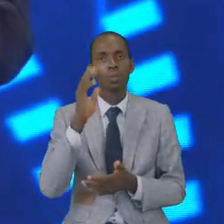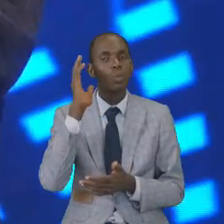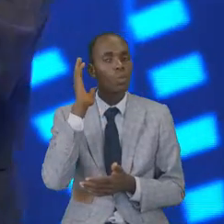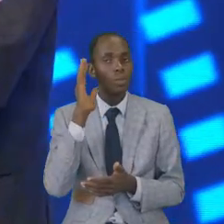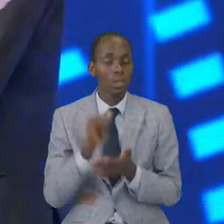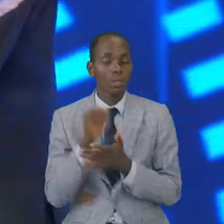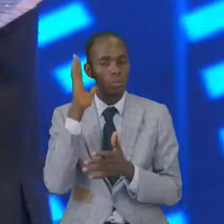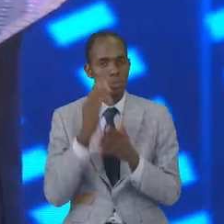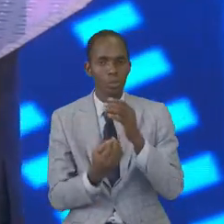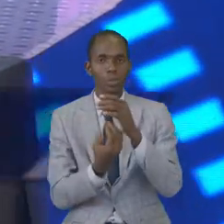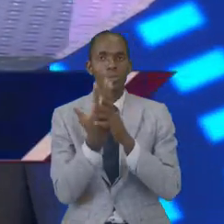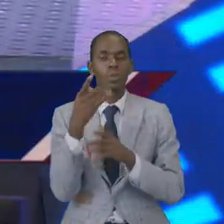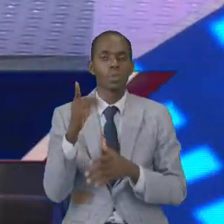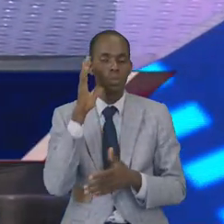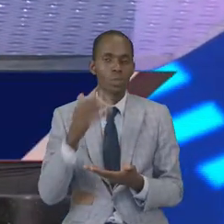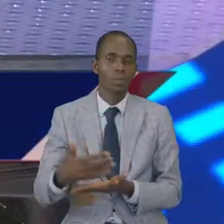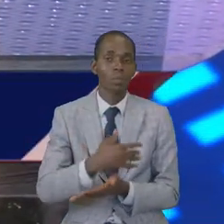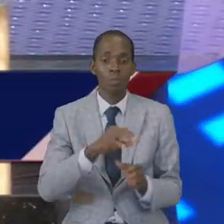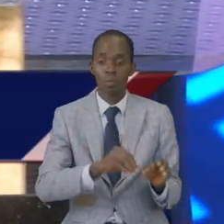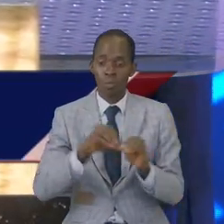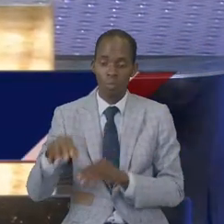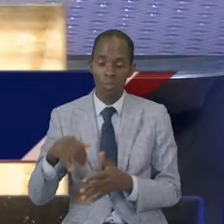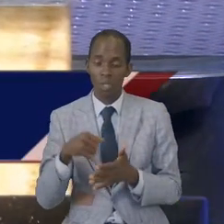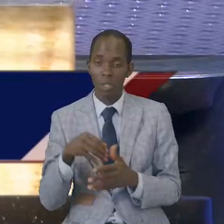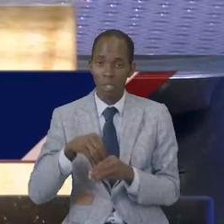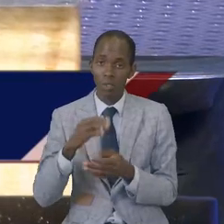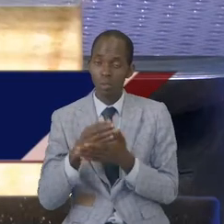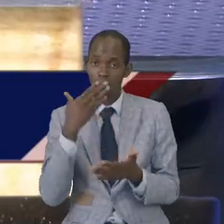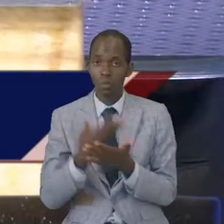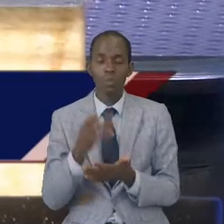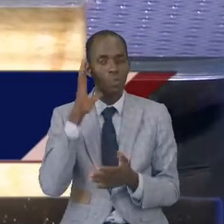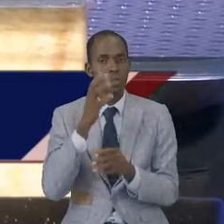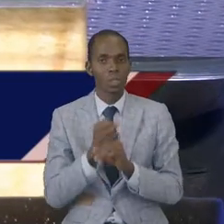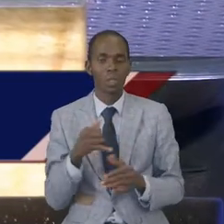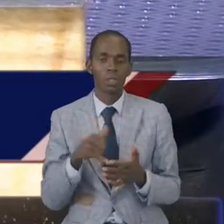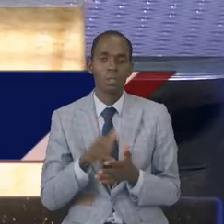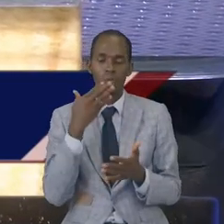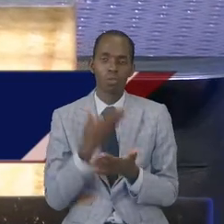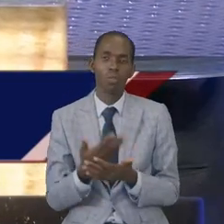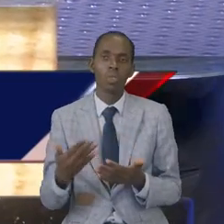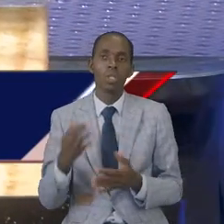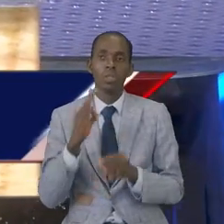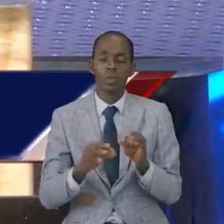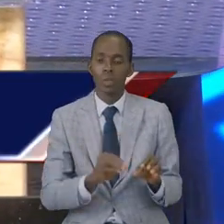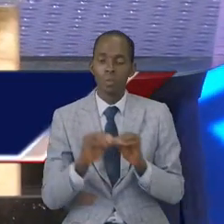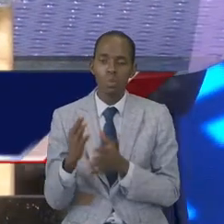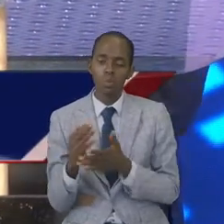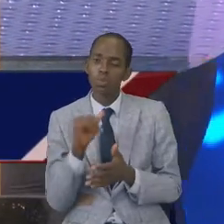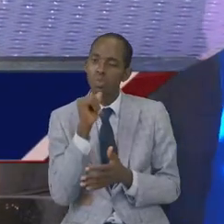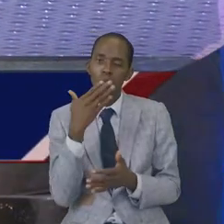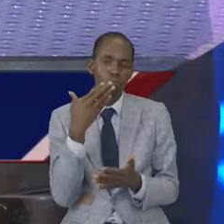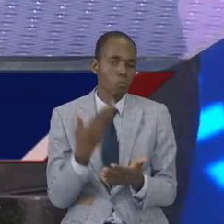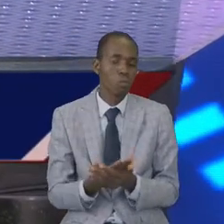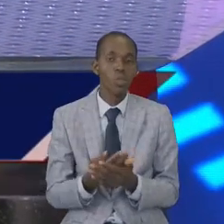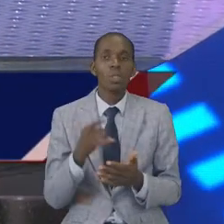that you will harvest. You put in something good, that's what you will harvest. You put in something not so good,